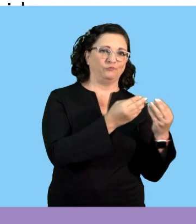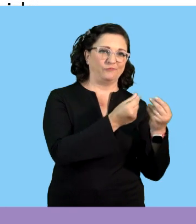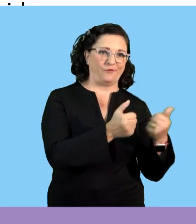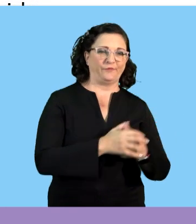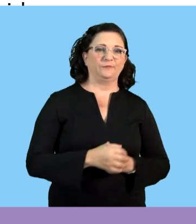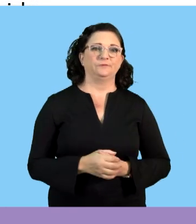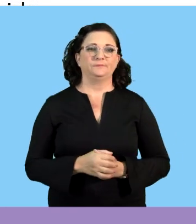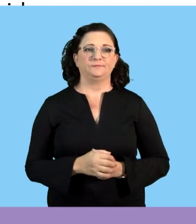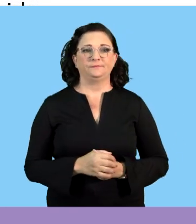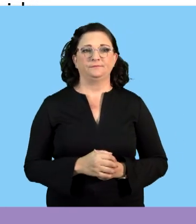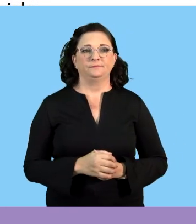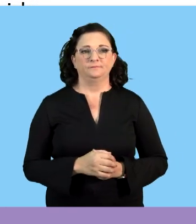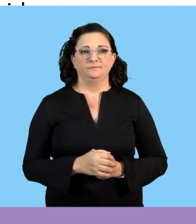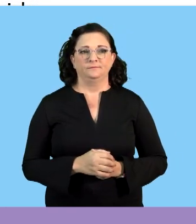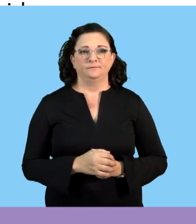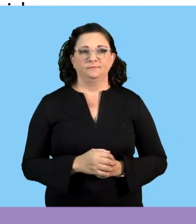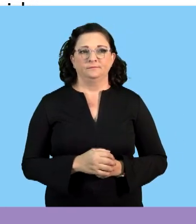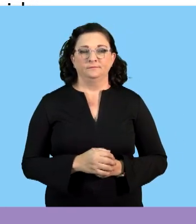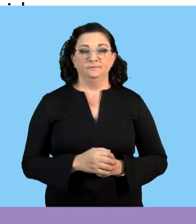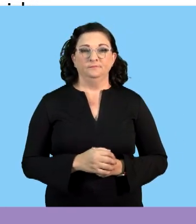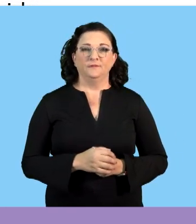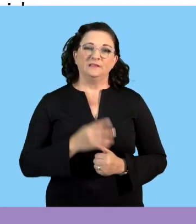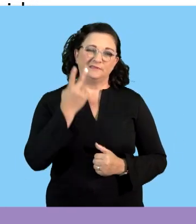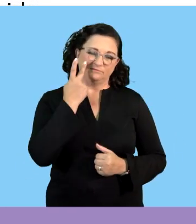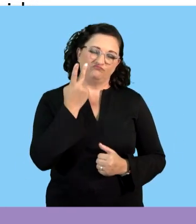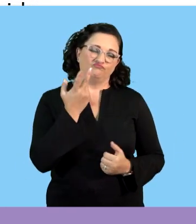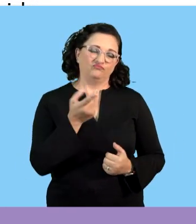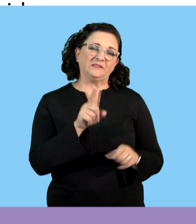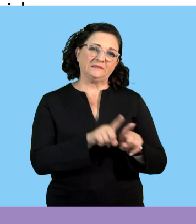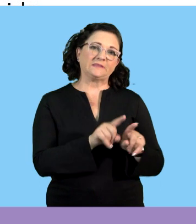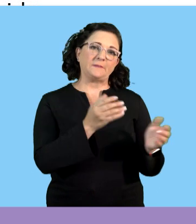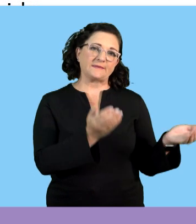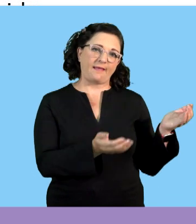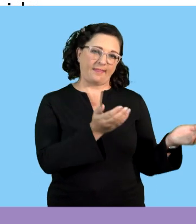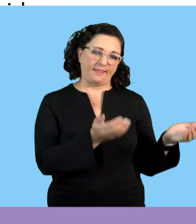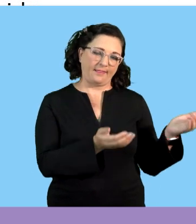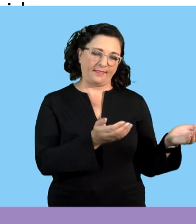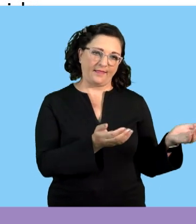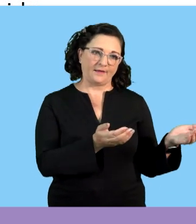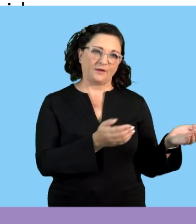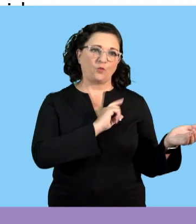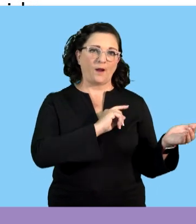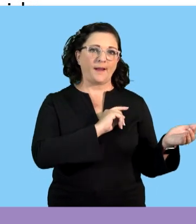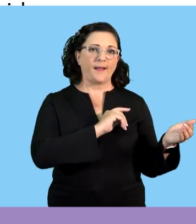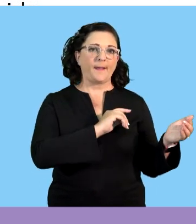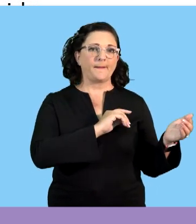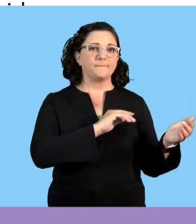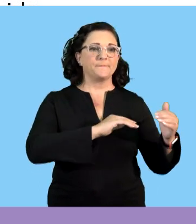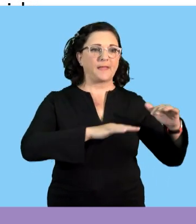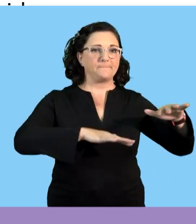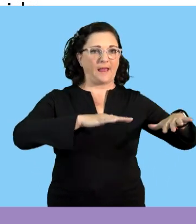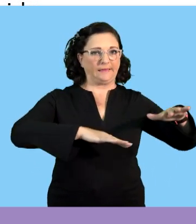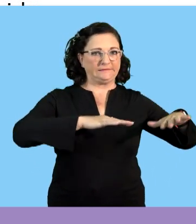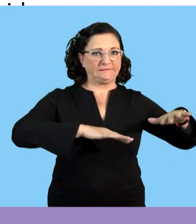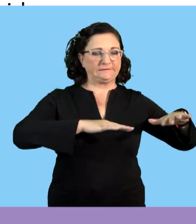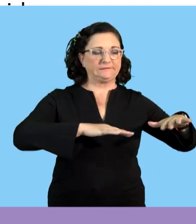look at solving linear equations, and we are going to look at it as a scale. So as you can see there, we have now a balanced scale.